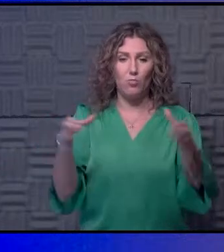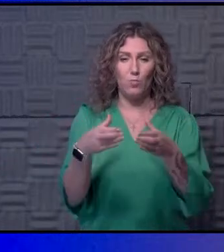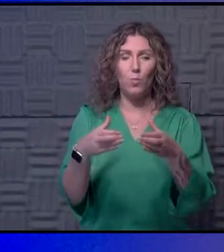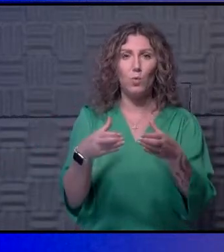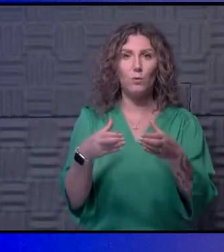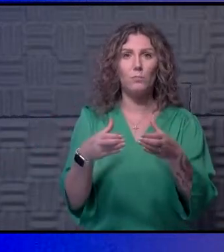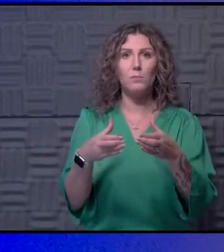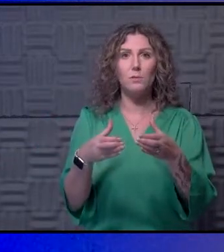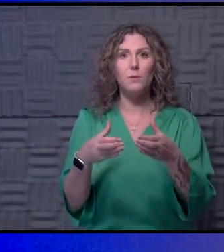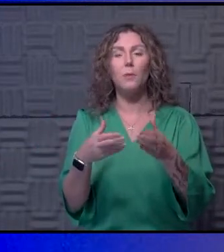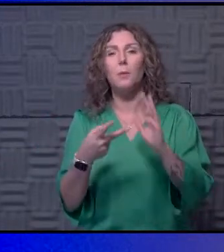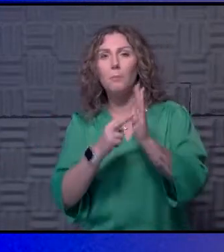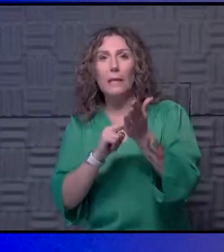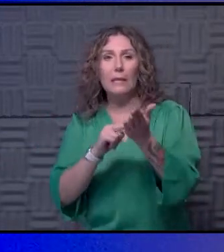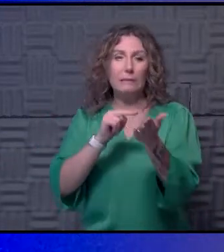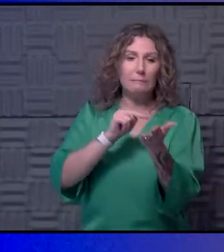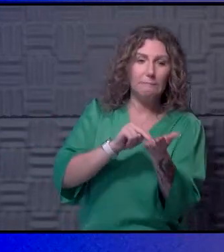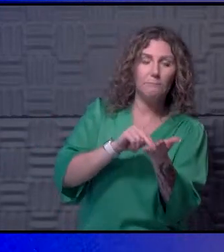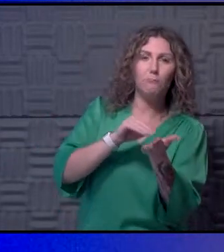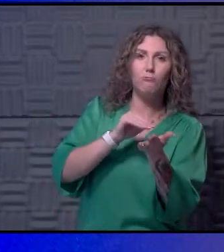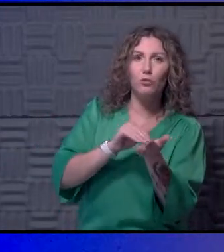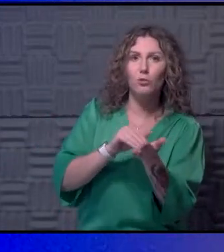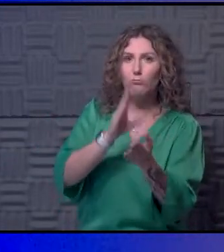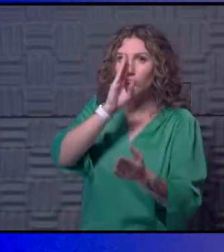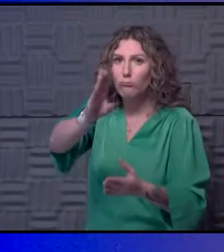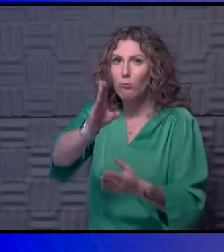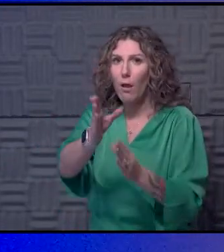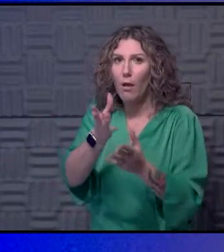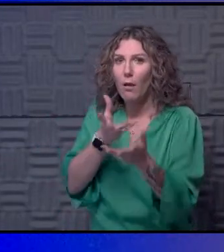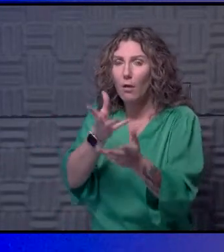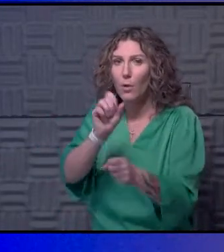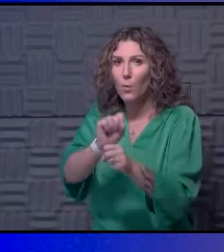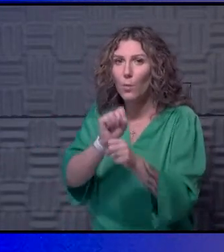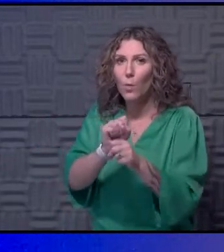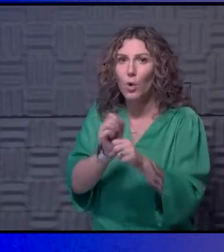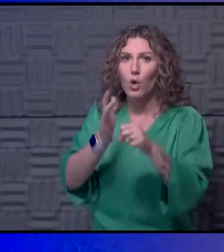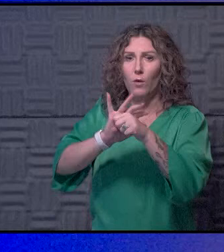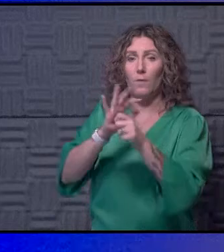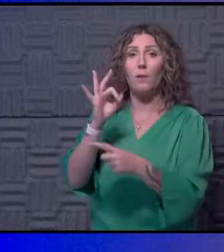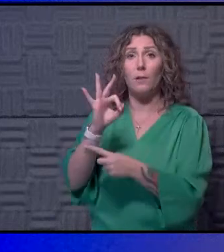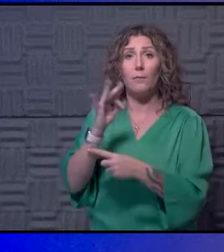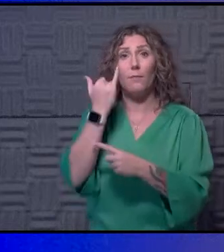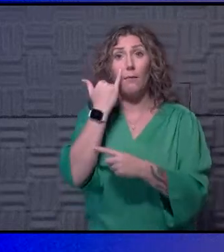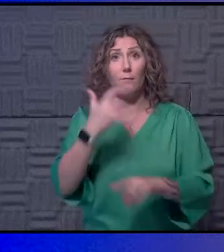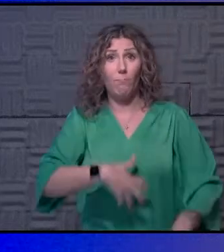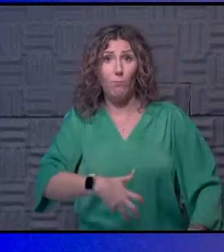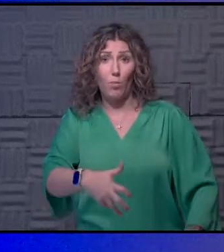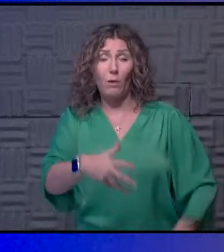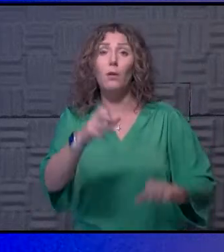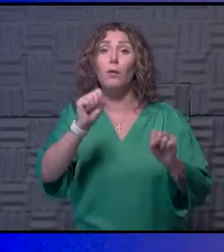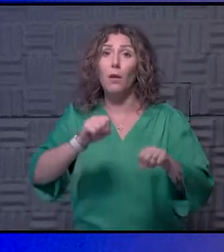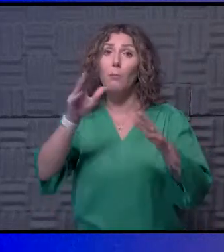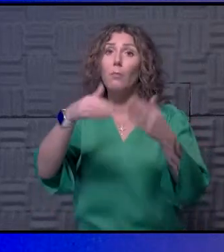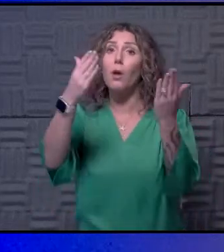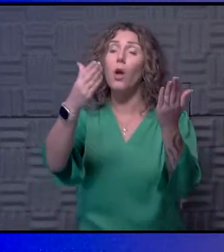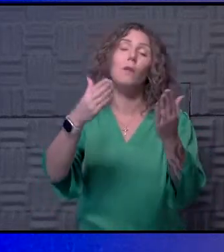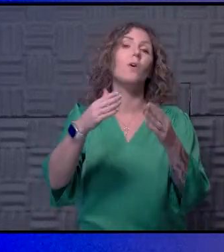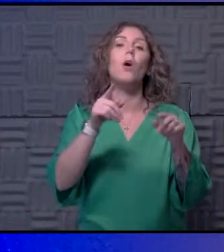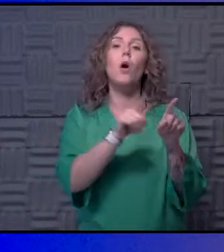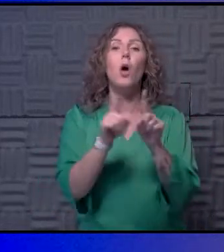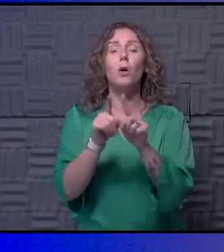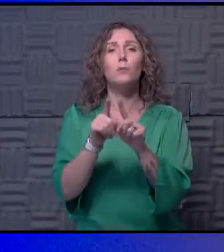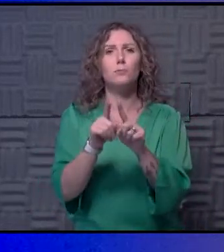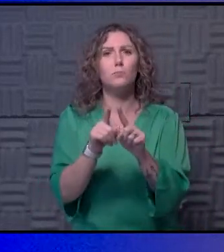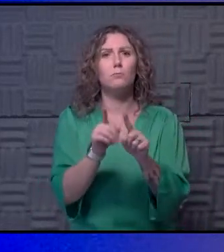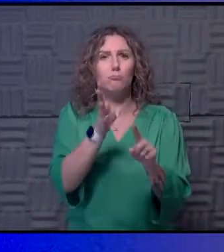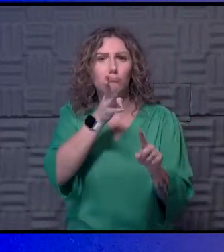vaccine, meaning those frontline workers, those essential workers, and you are pregnant, it can be offered to you. Also speak with